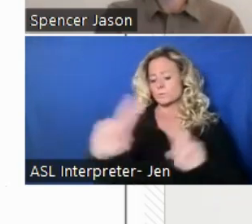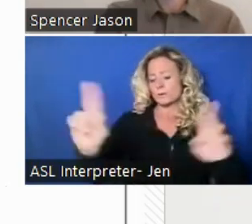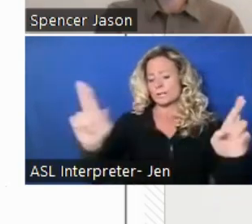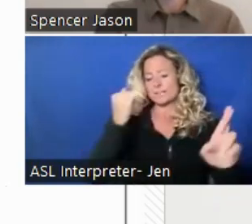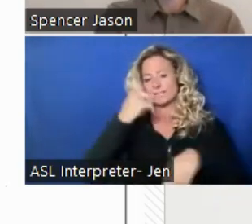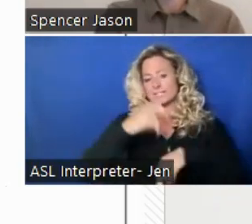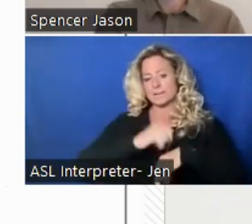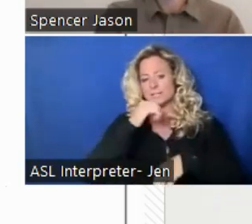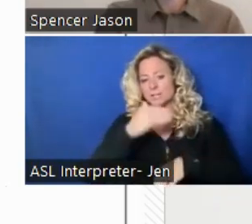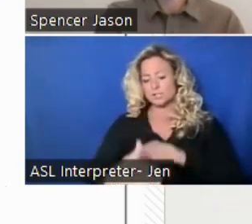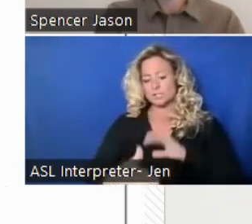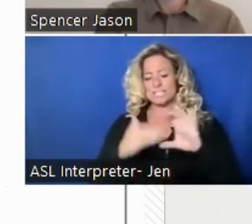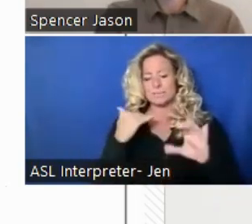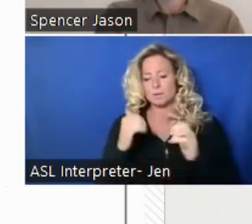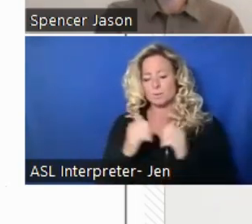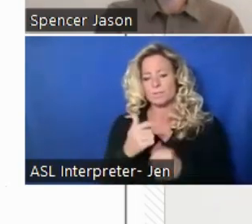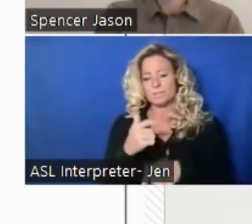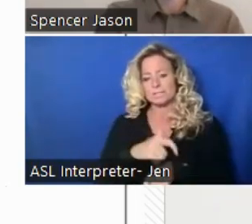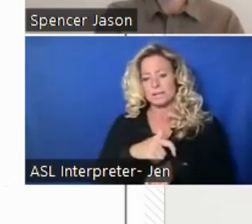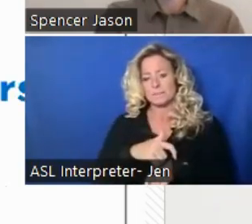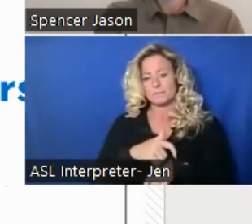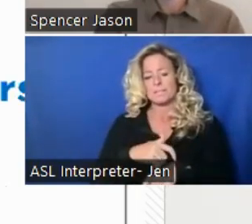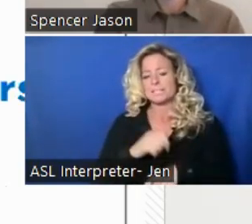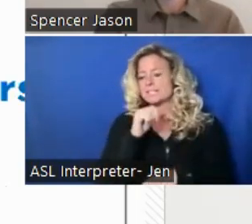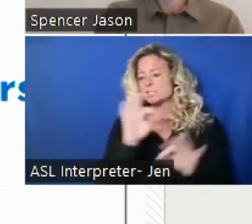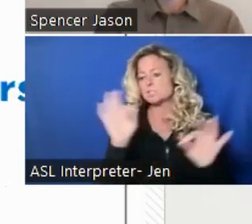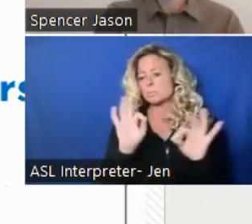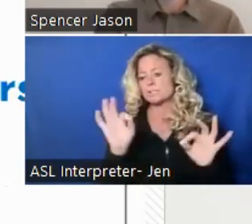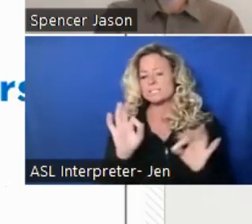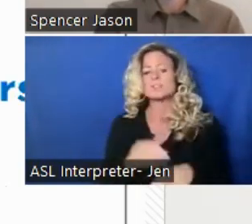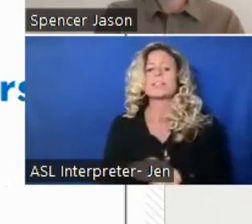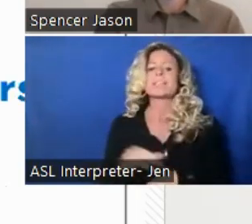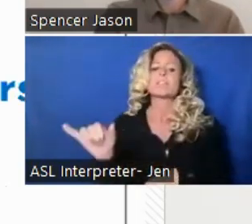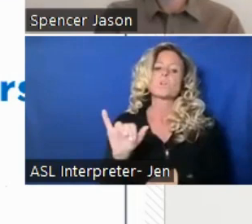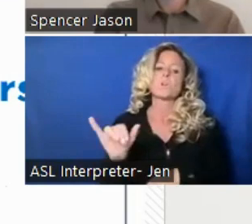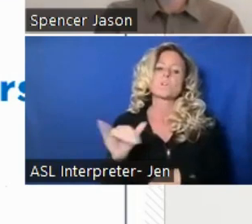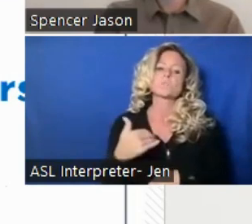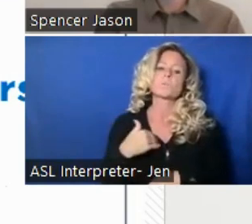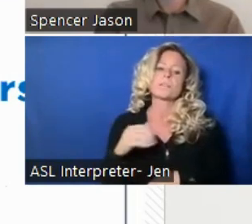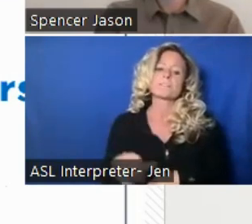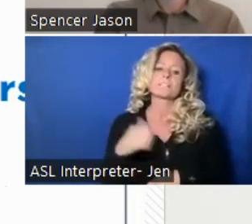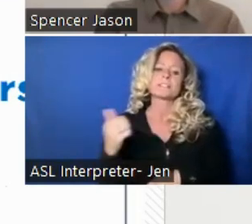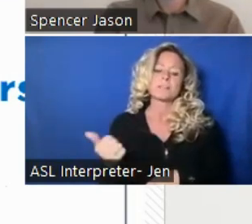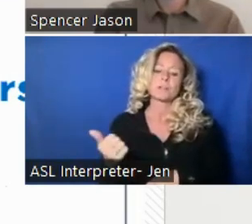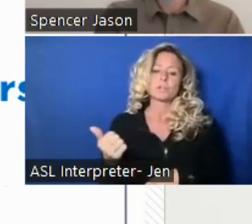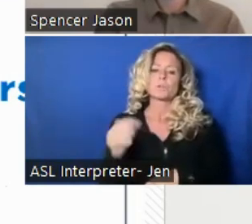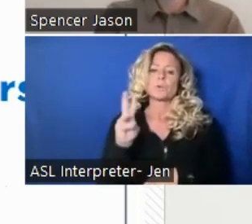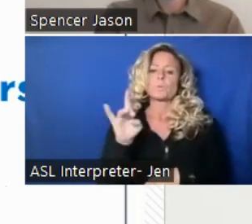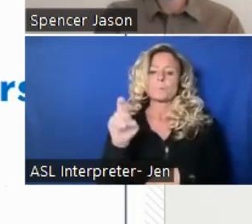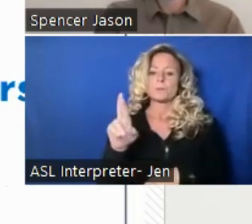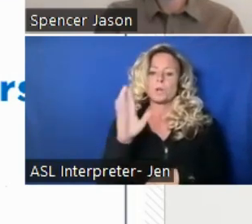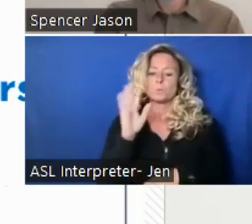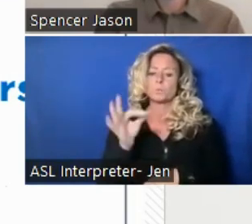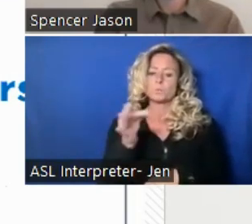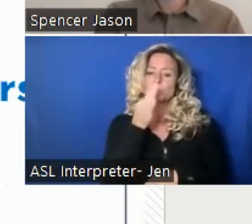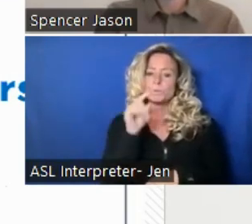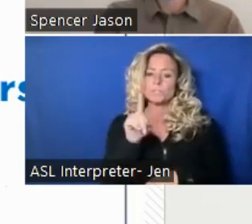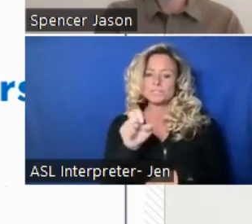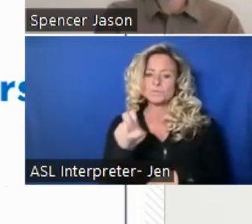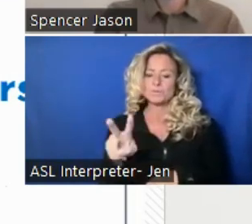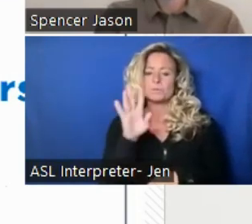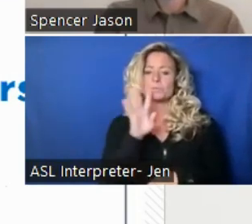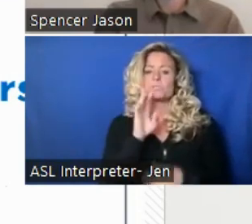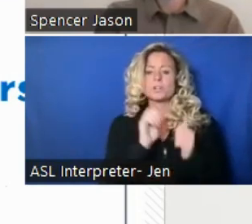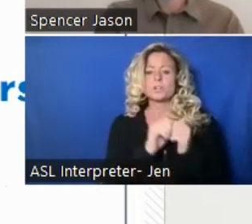not good, just reply back with a new time. It's no big deal. And also we have another webinar coming up in November. We're talking to